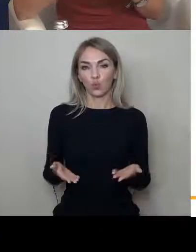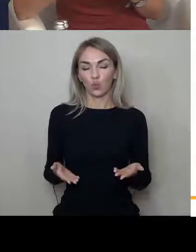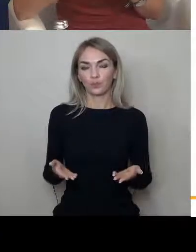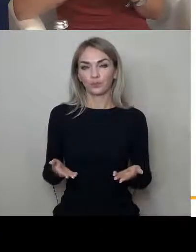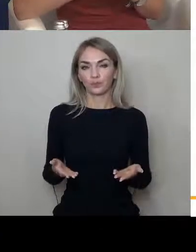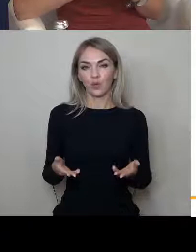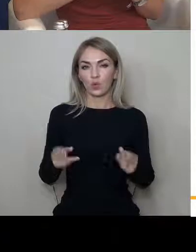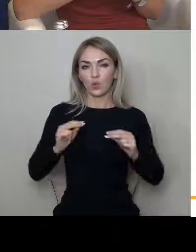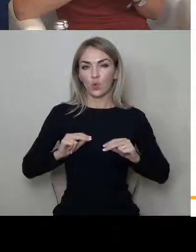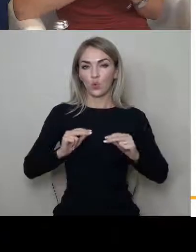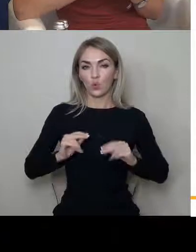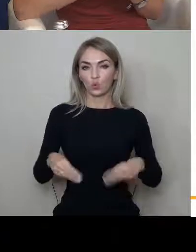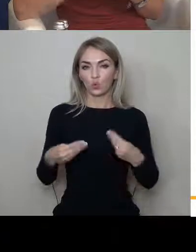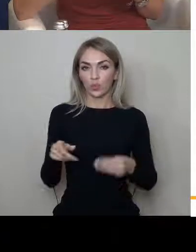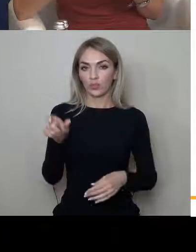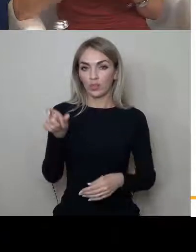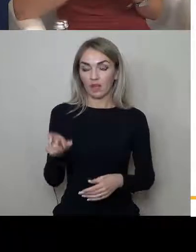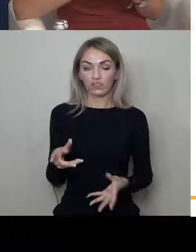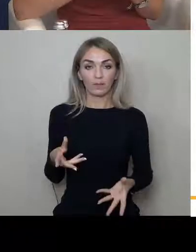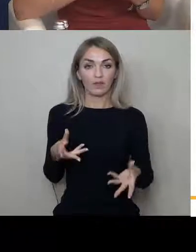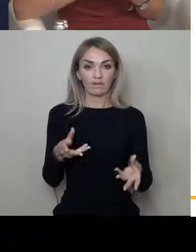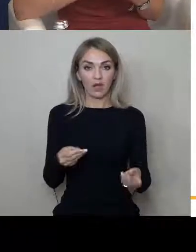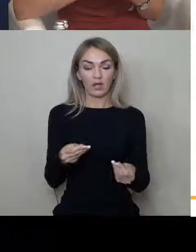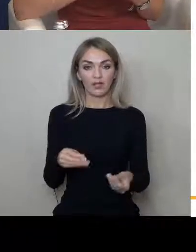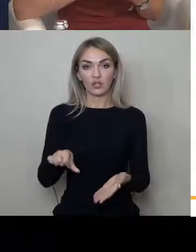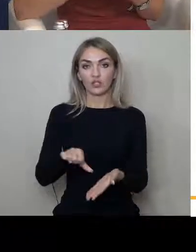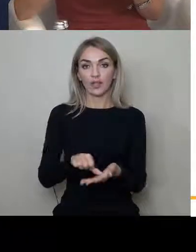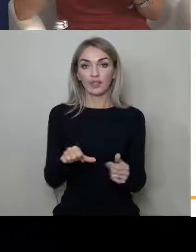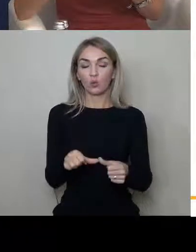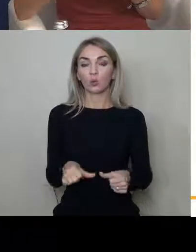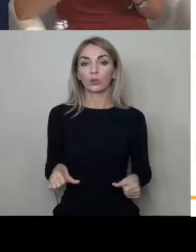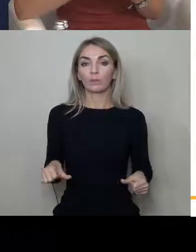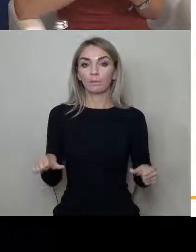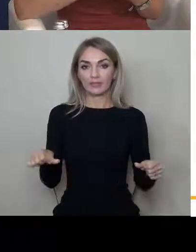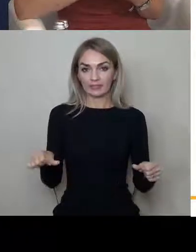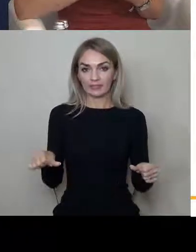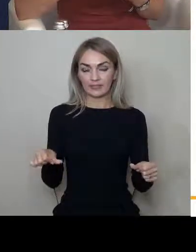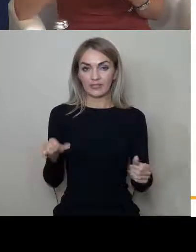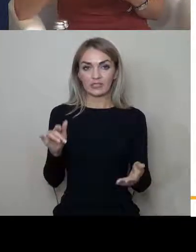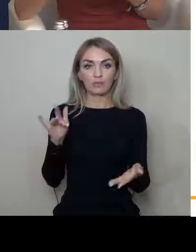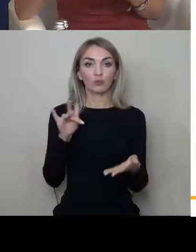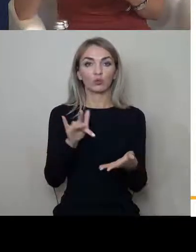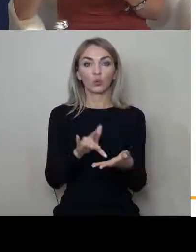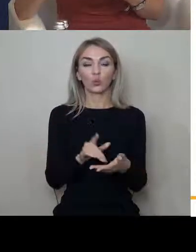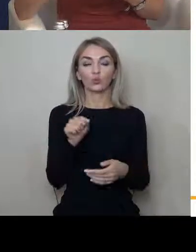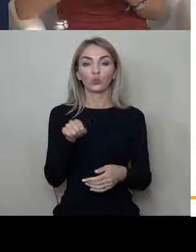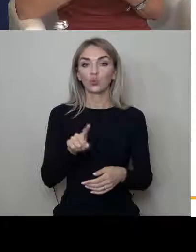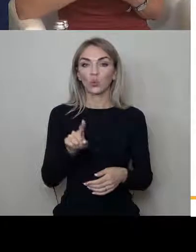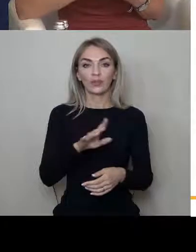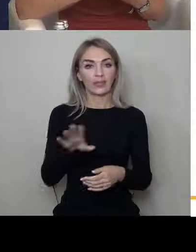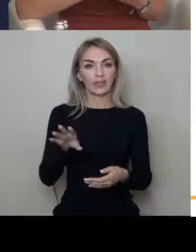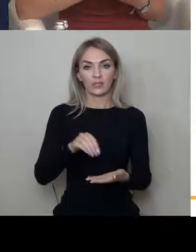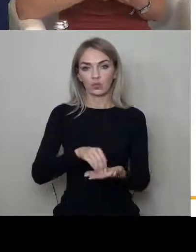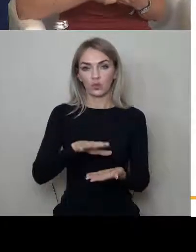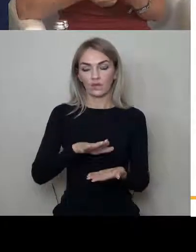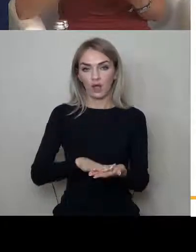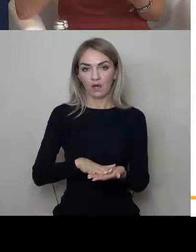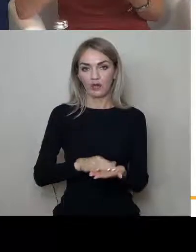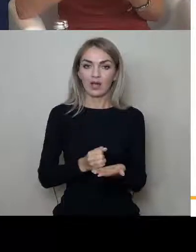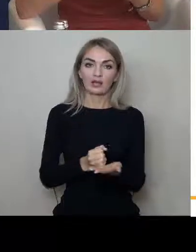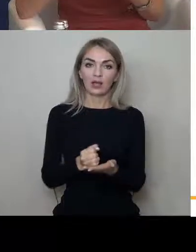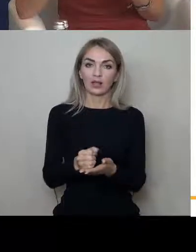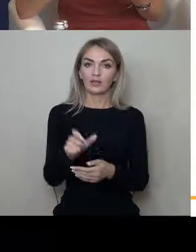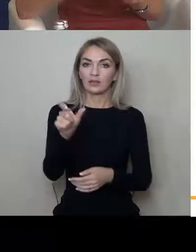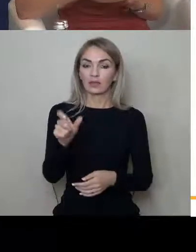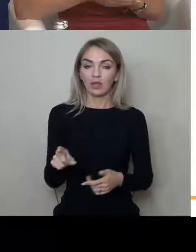So, for example, if the employer affects the behavior, influences a member of the commission so that one